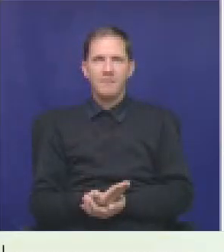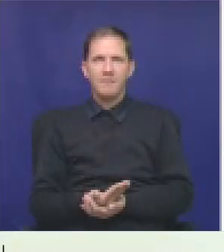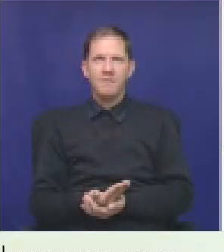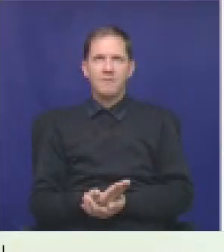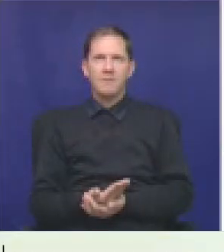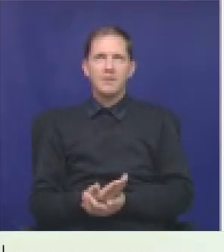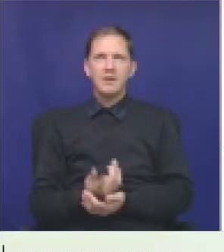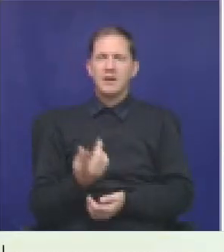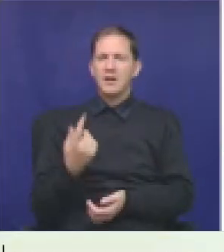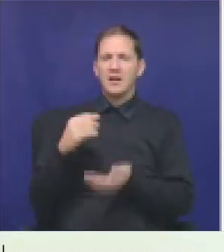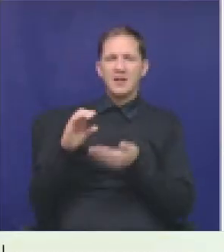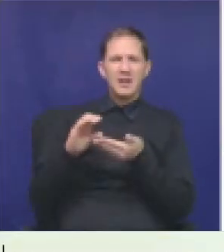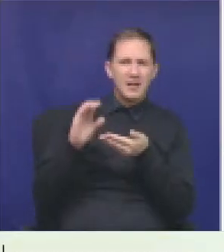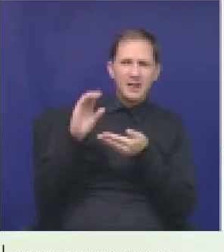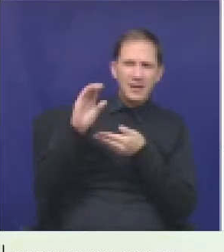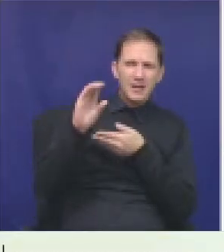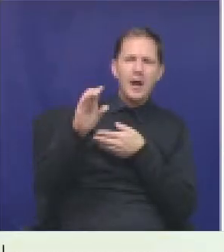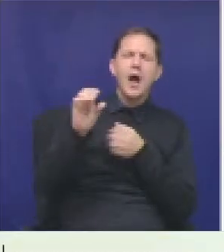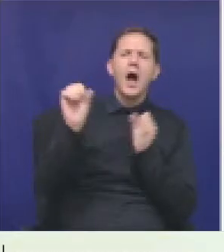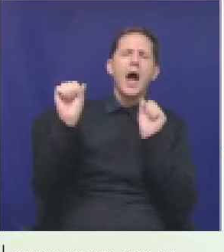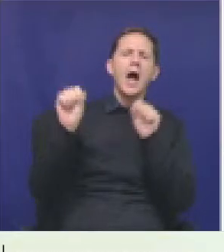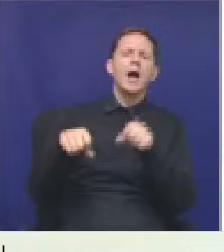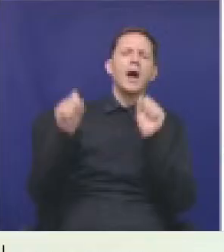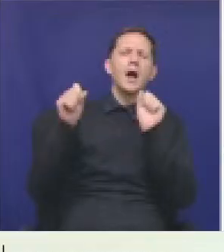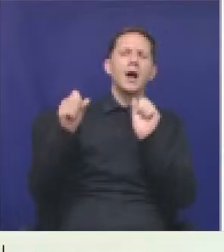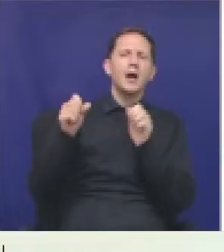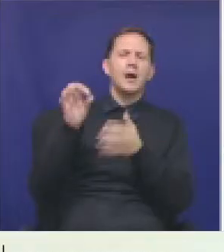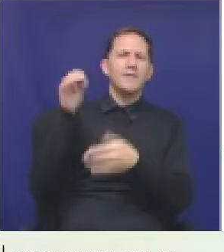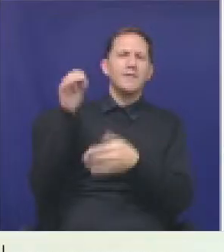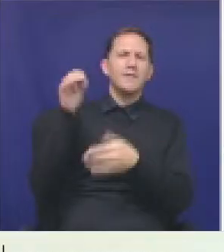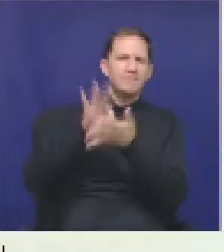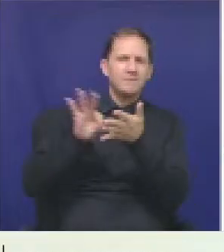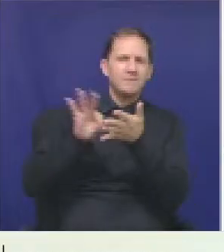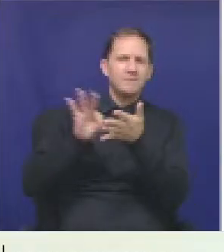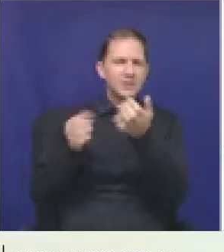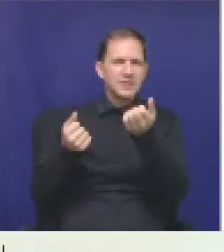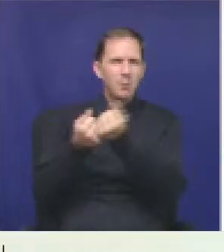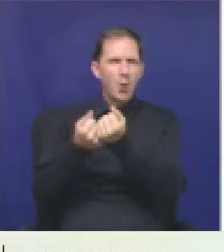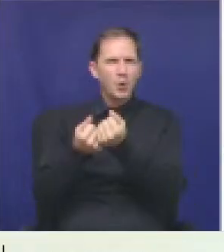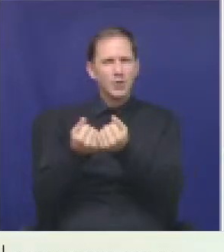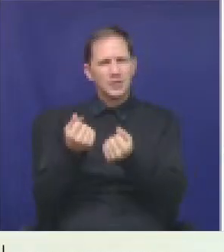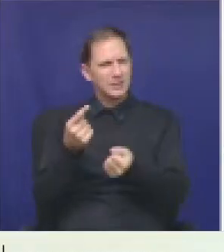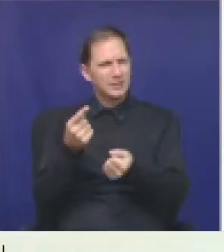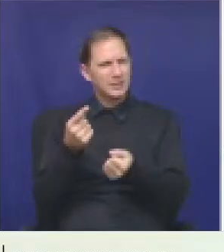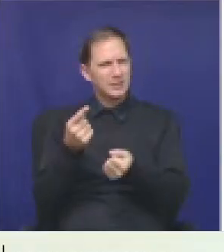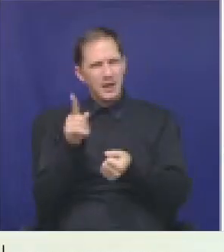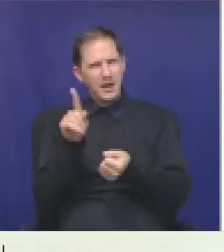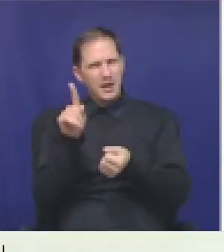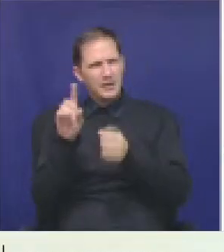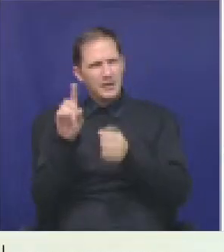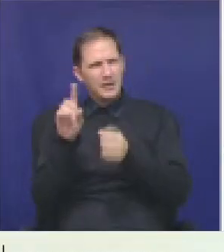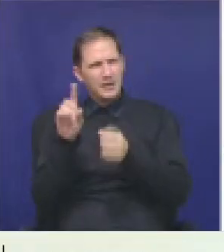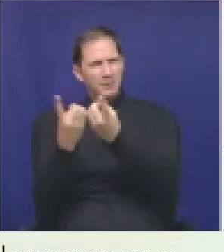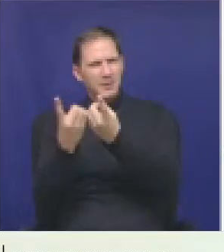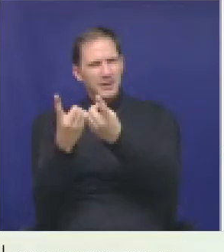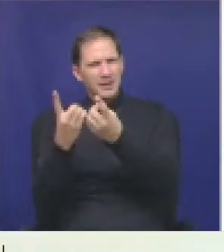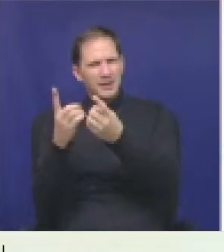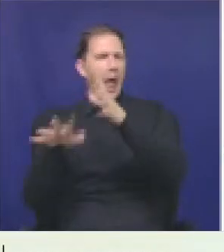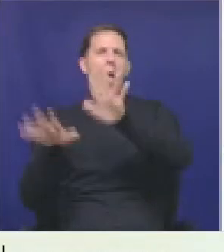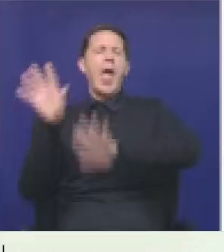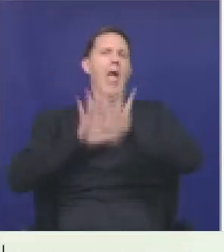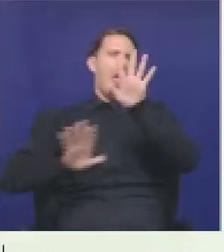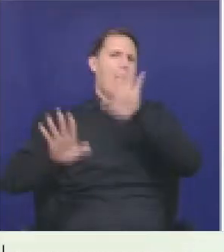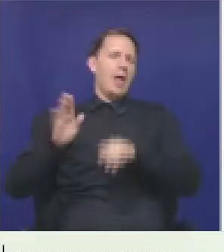cripple organizations is a harmful practice. And we should rise and do the right thing.